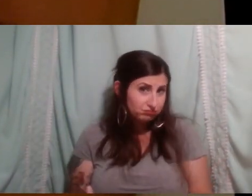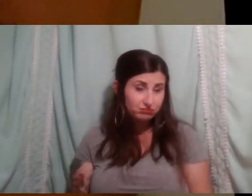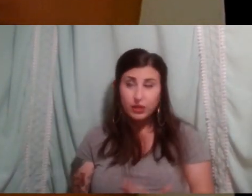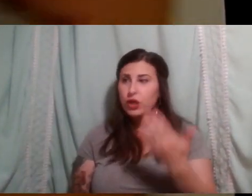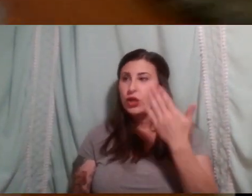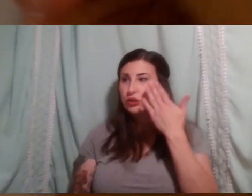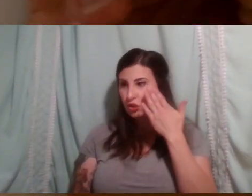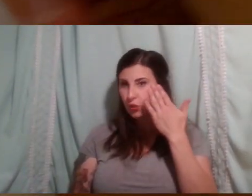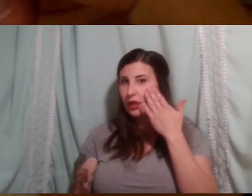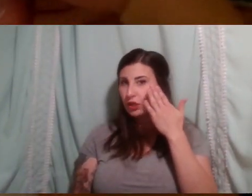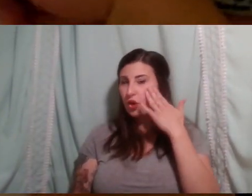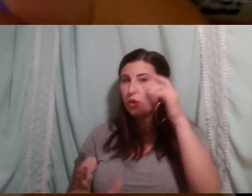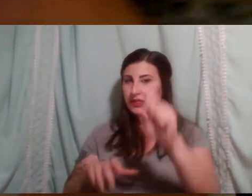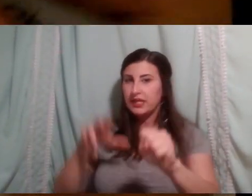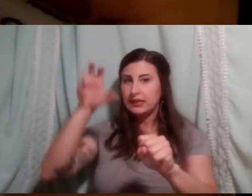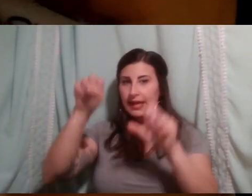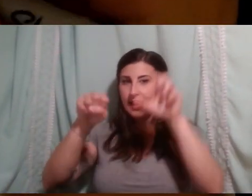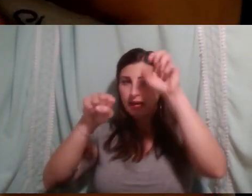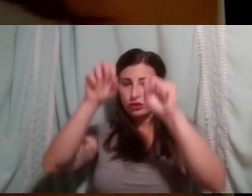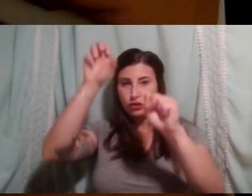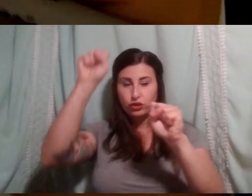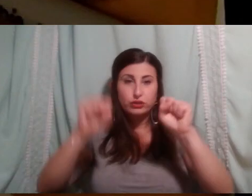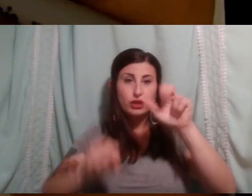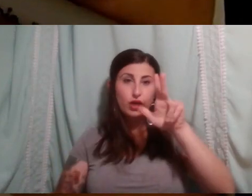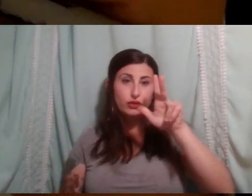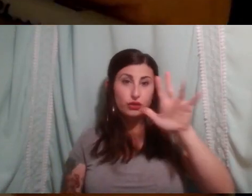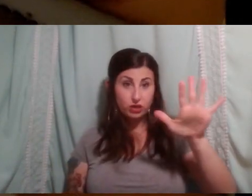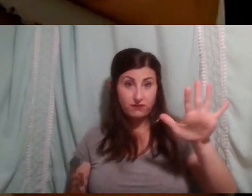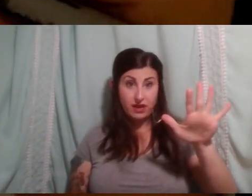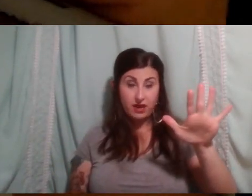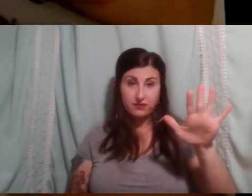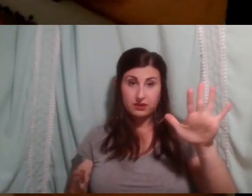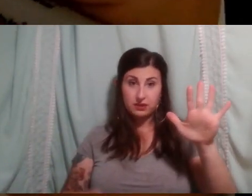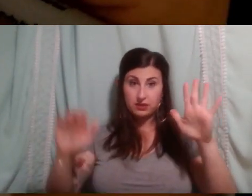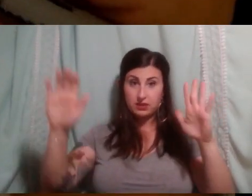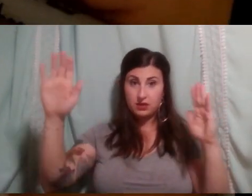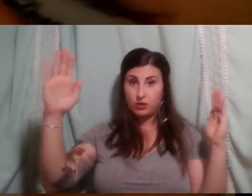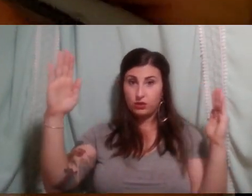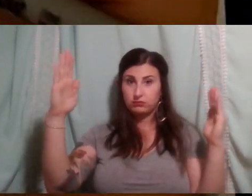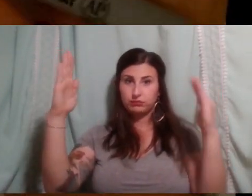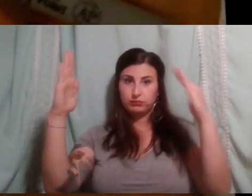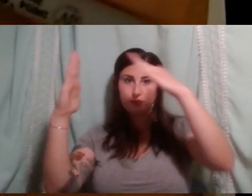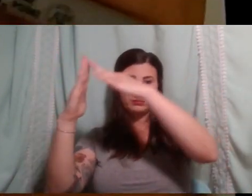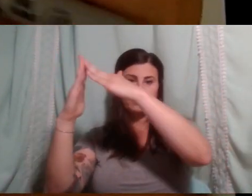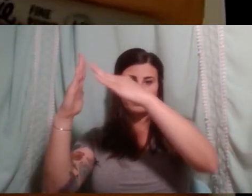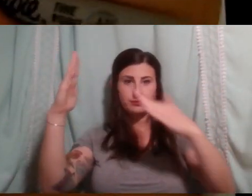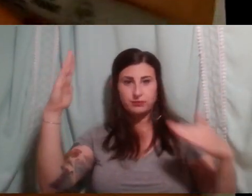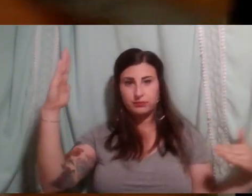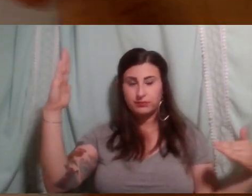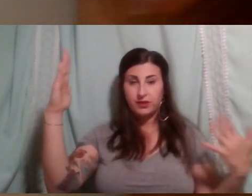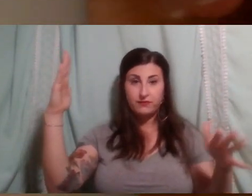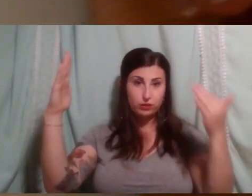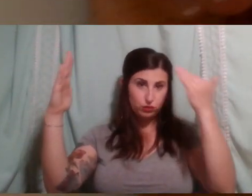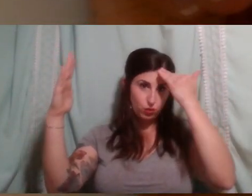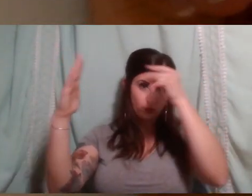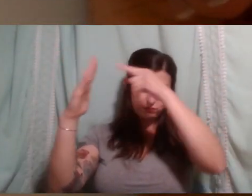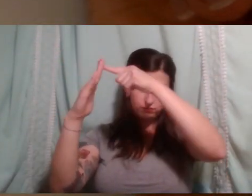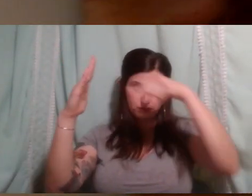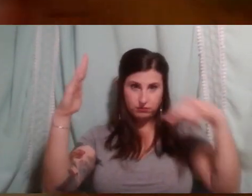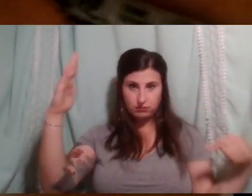that's 35 feet and it's leaning up against a building. Okay.